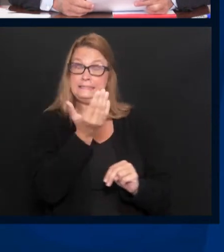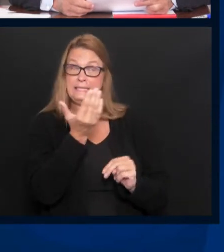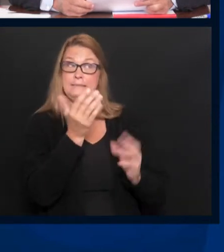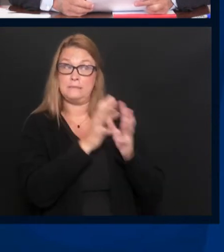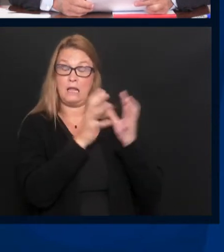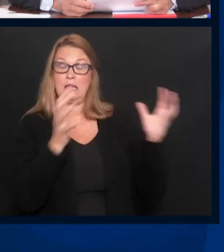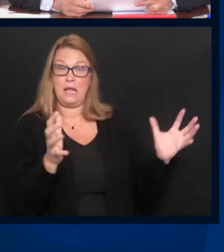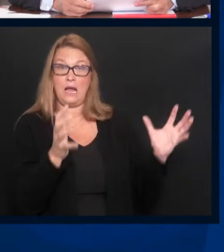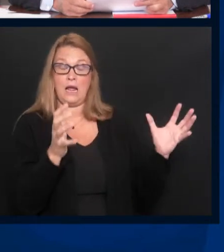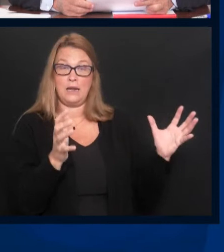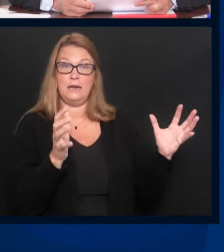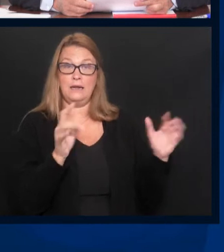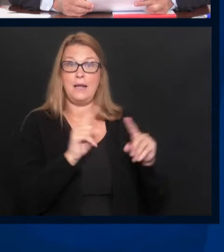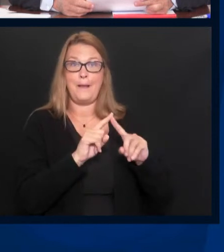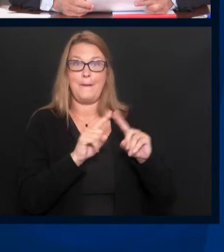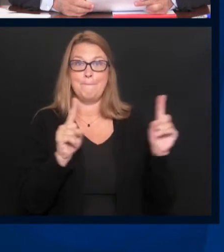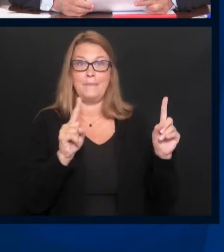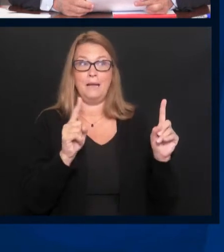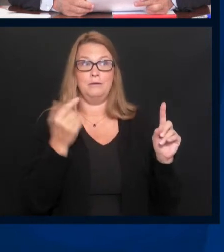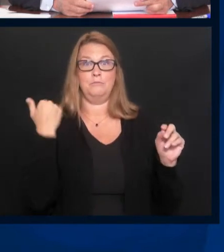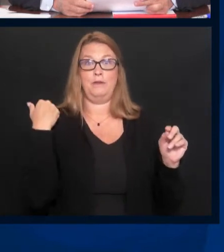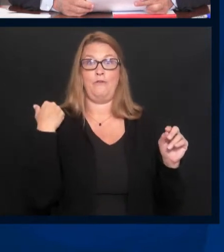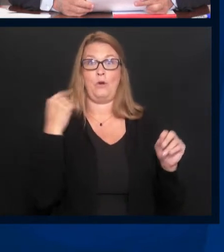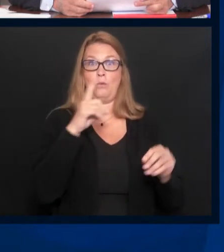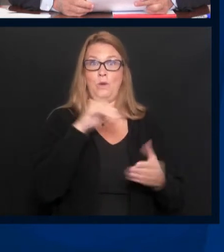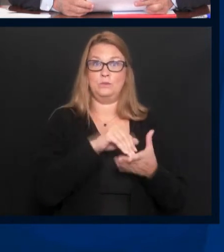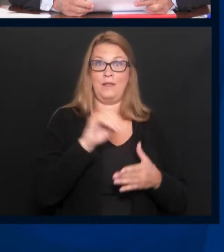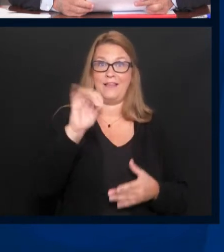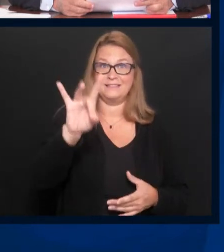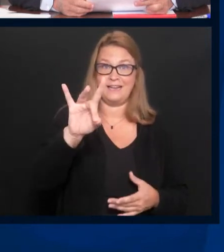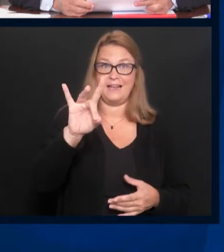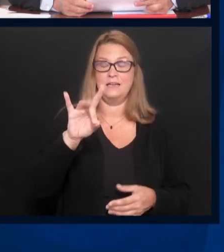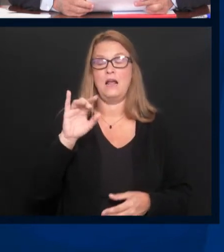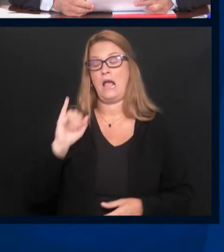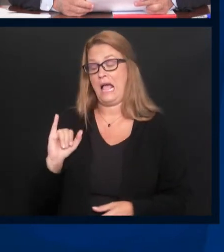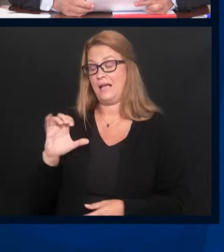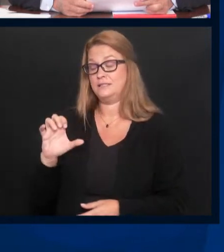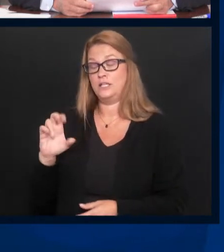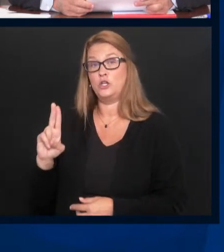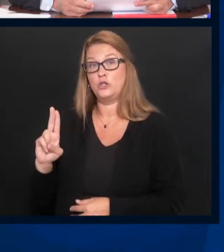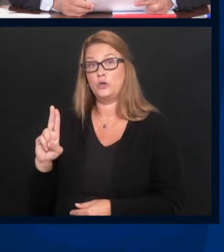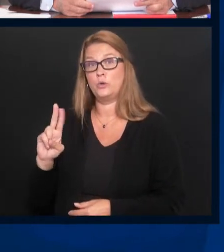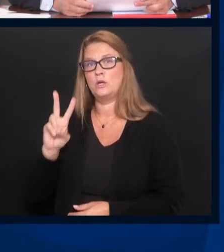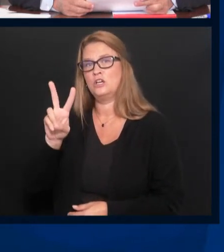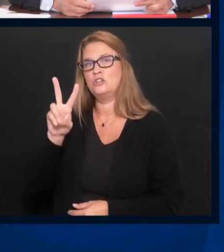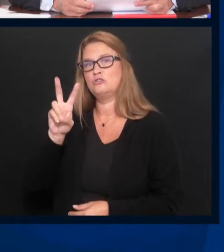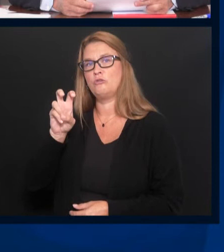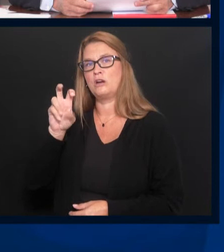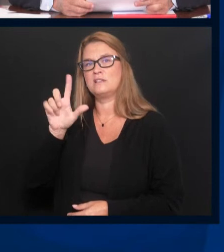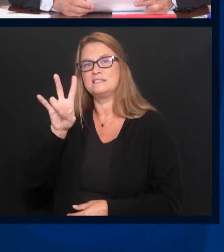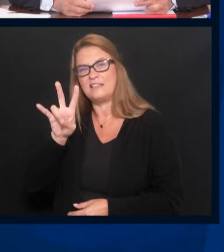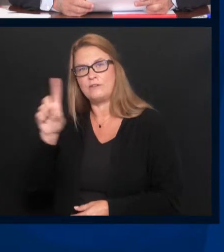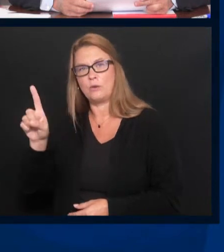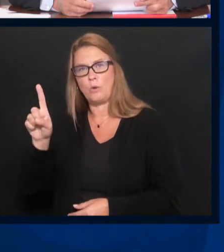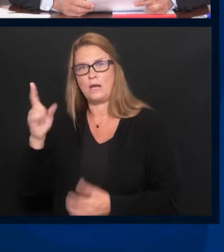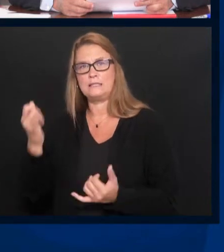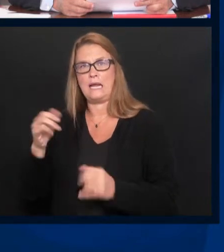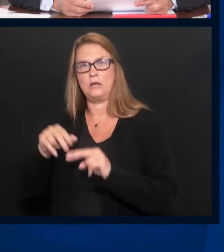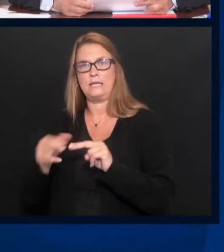were peaked at 1,008. Our ICU units is at 271. That's down a little